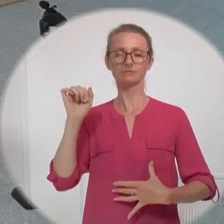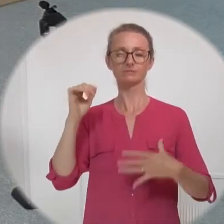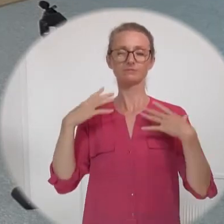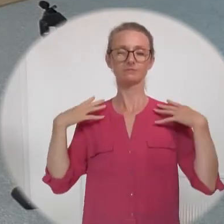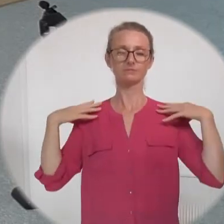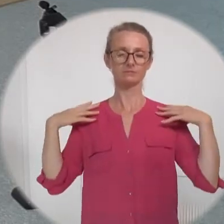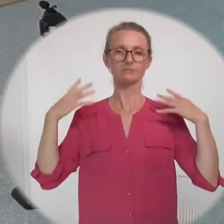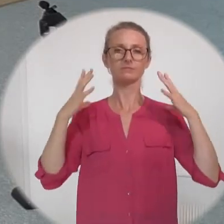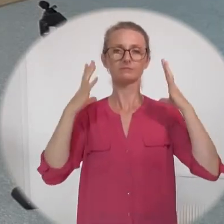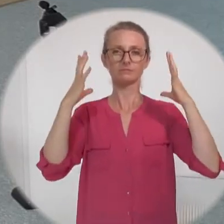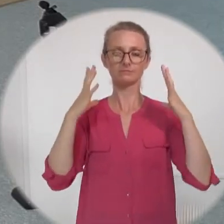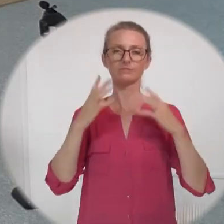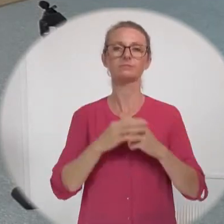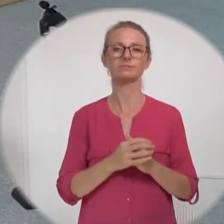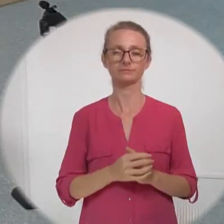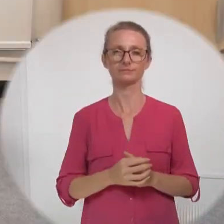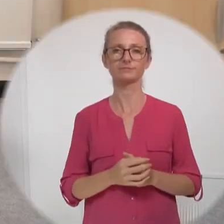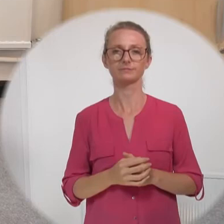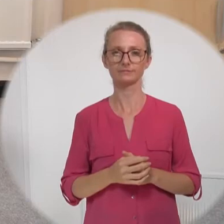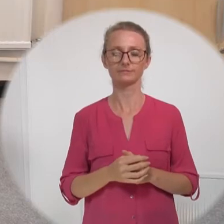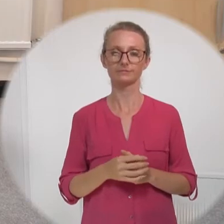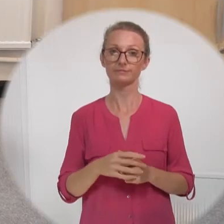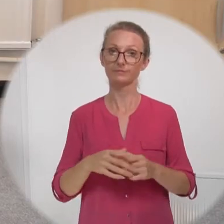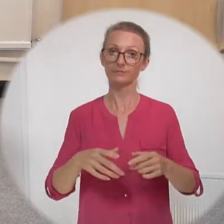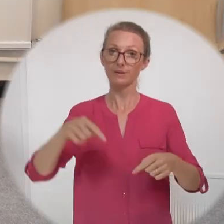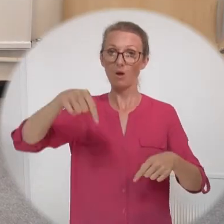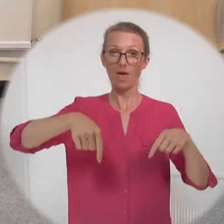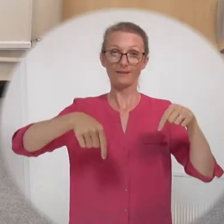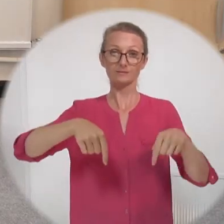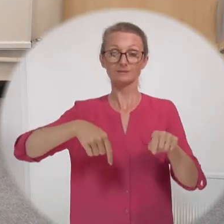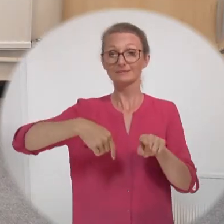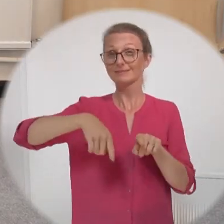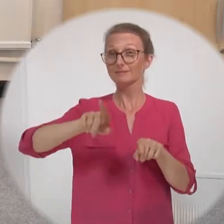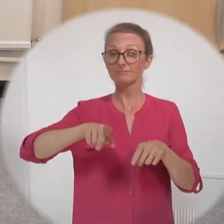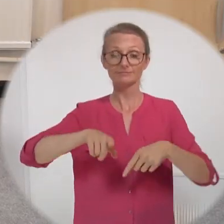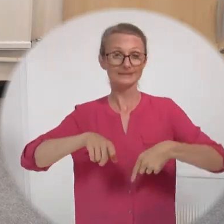Okay, a little bit on the legs now. We're just going to very gently just kick forward with a foot.